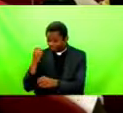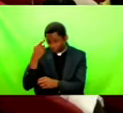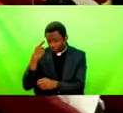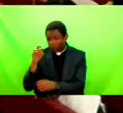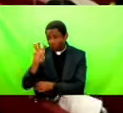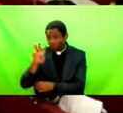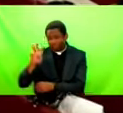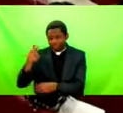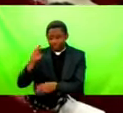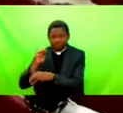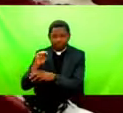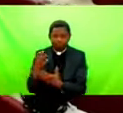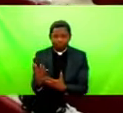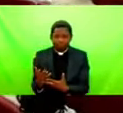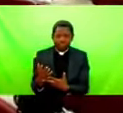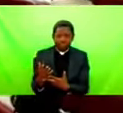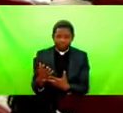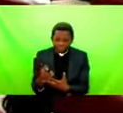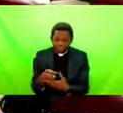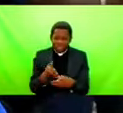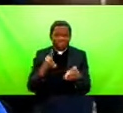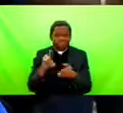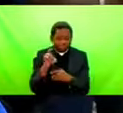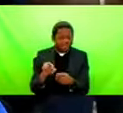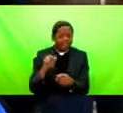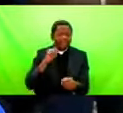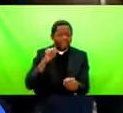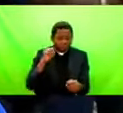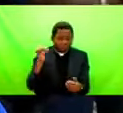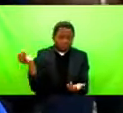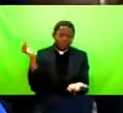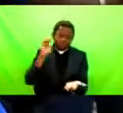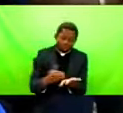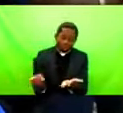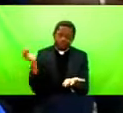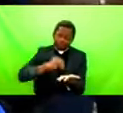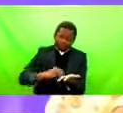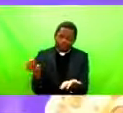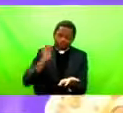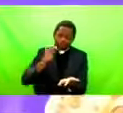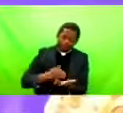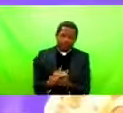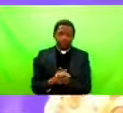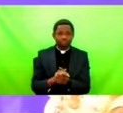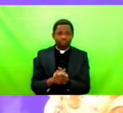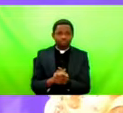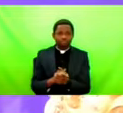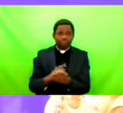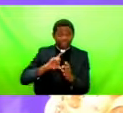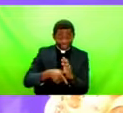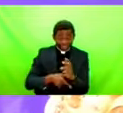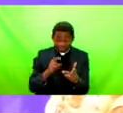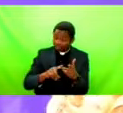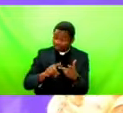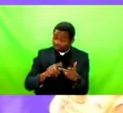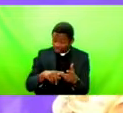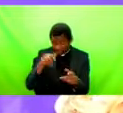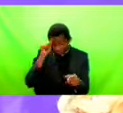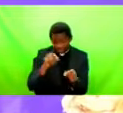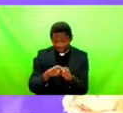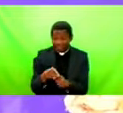And it is something he has done all this while, each time we go and come. Then there is another brother,